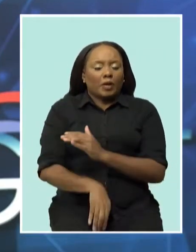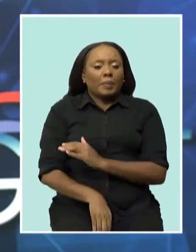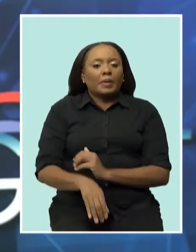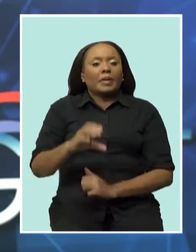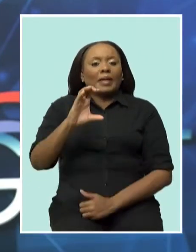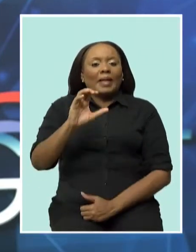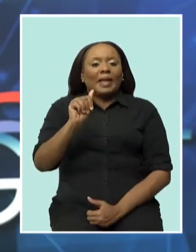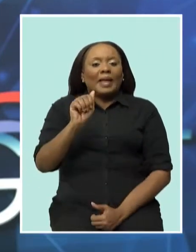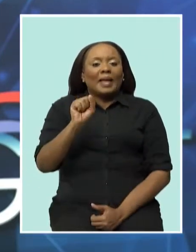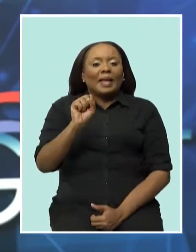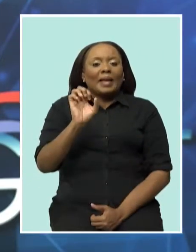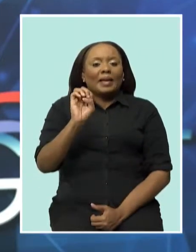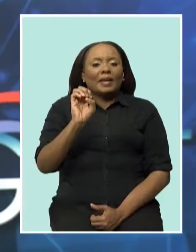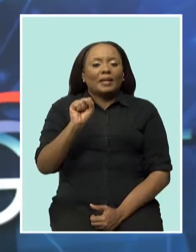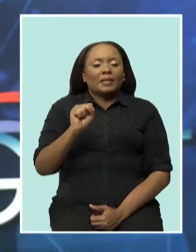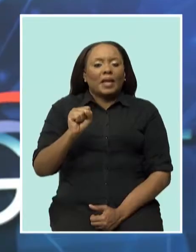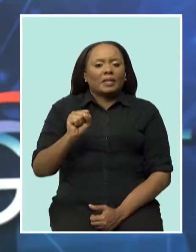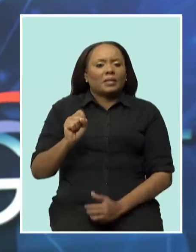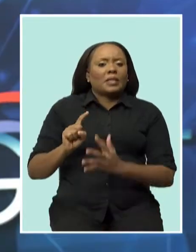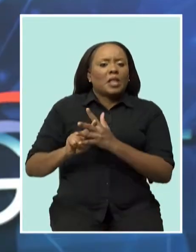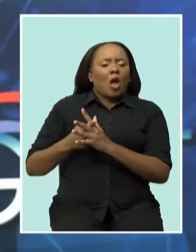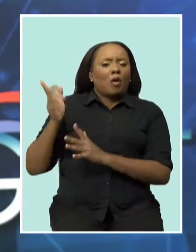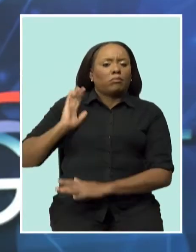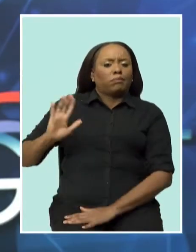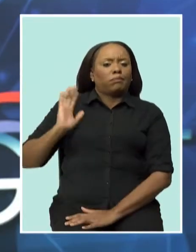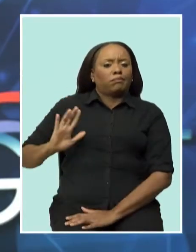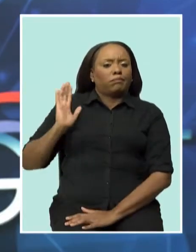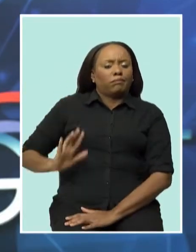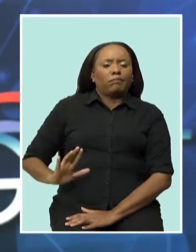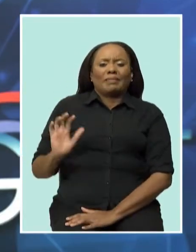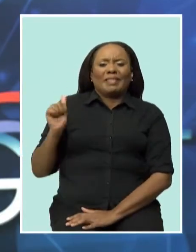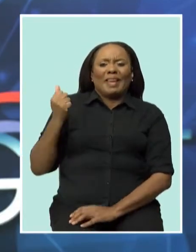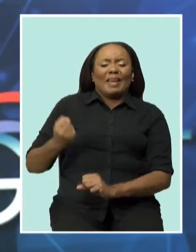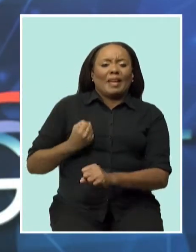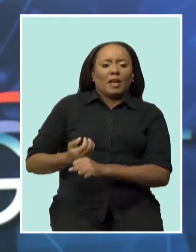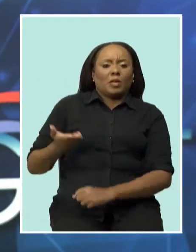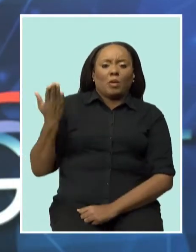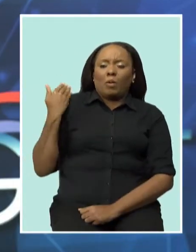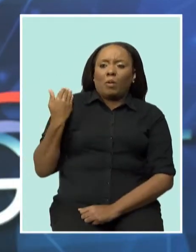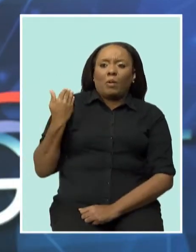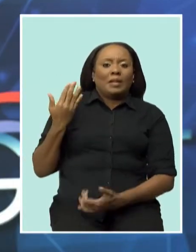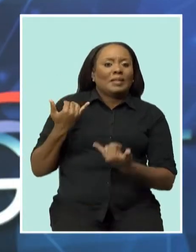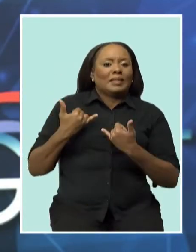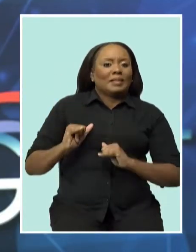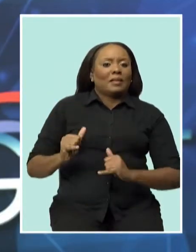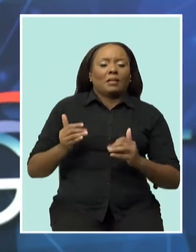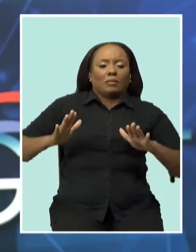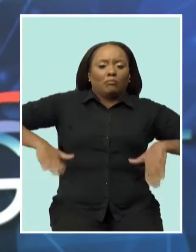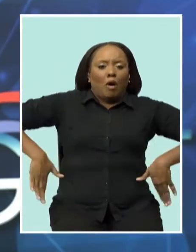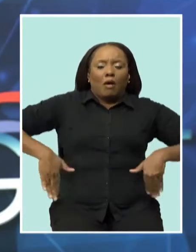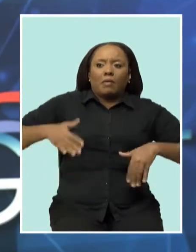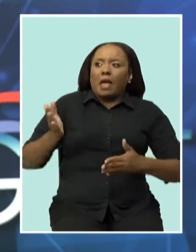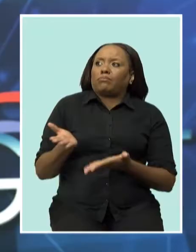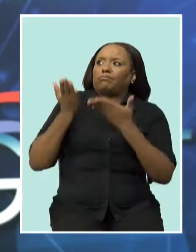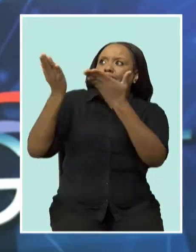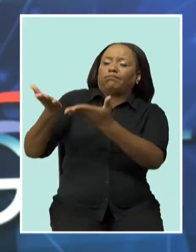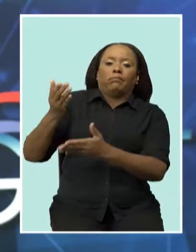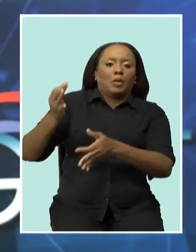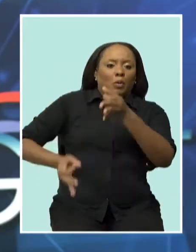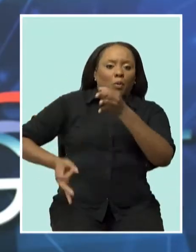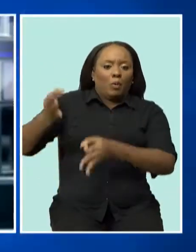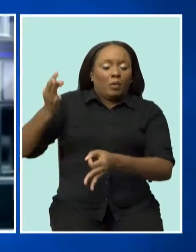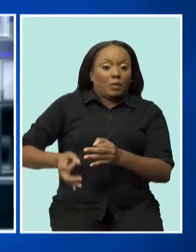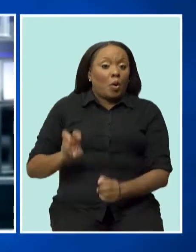cases dating back more than 10 years in some cases and still to be heard in the island's law courts. Our Wendy Burt joins us live